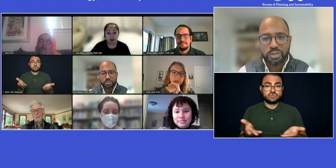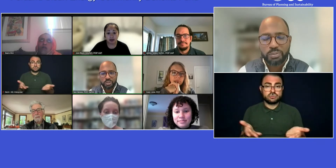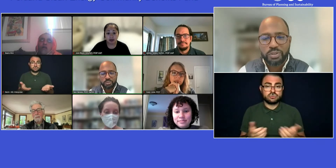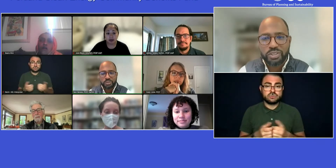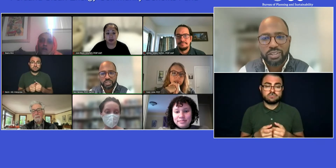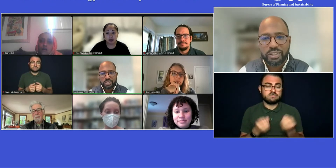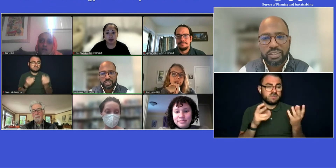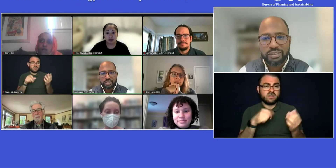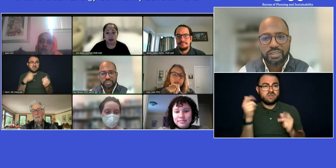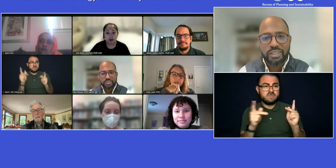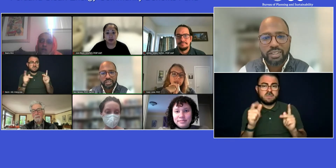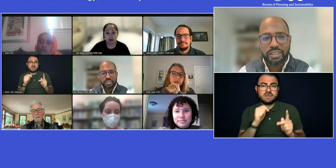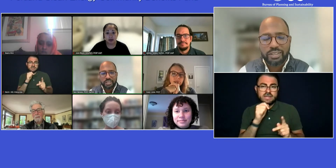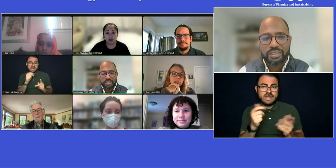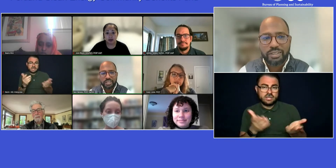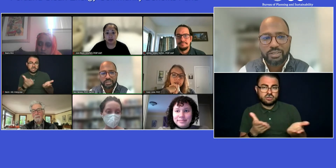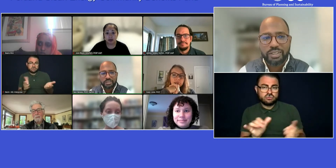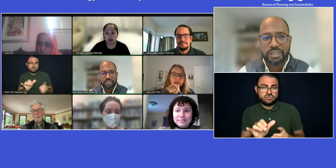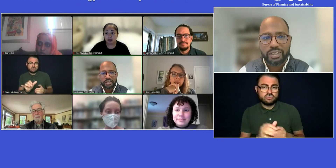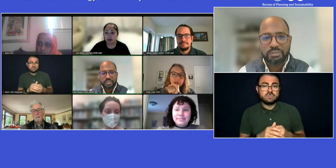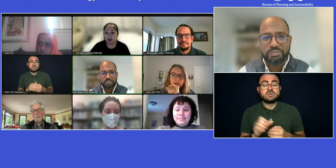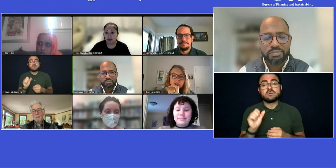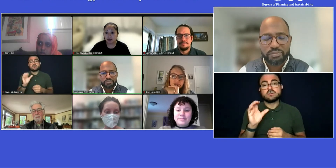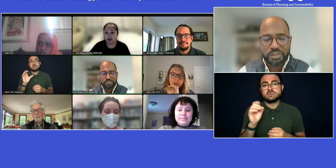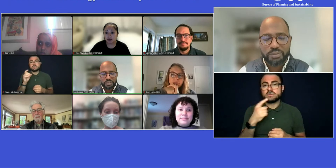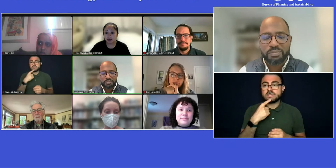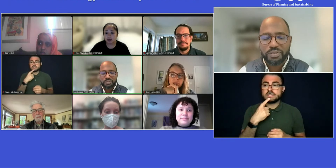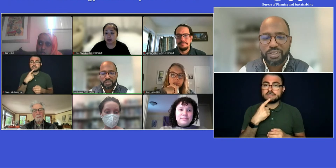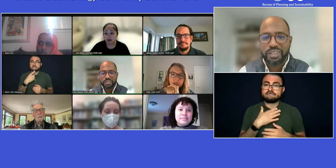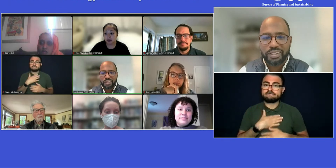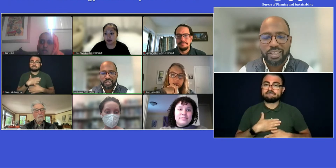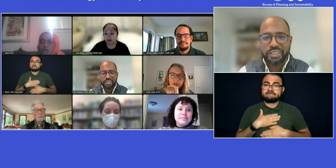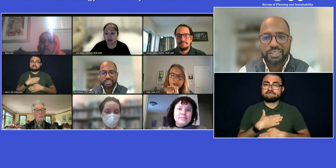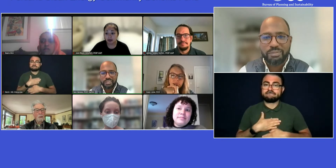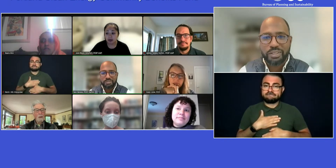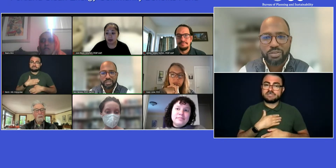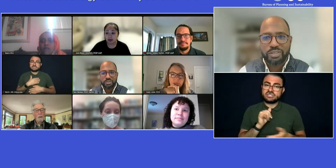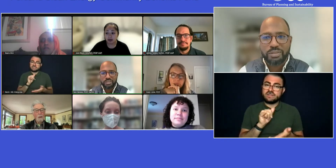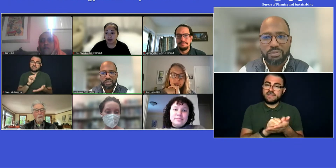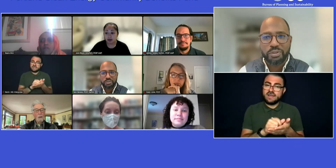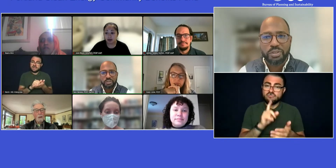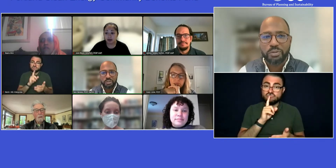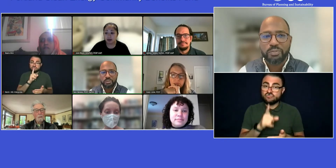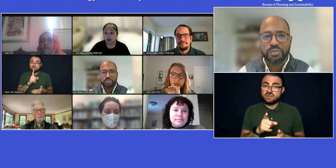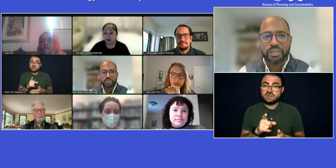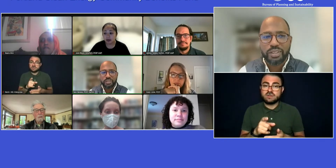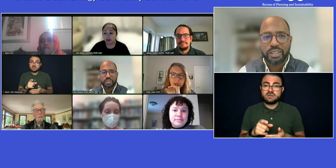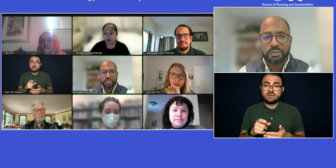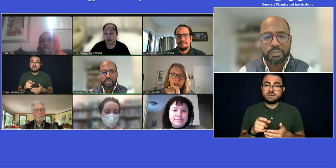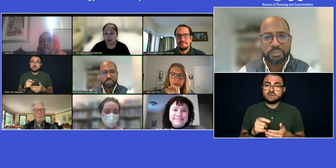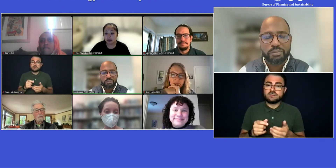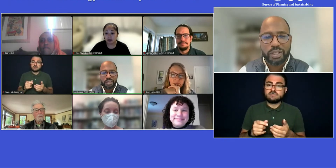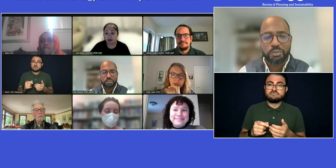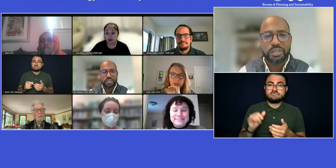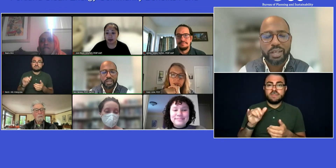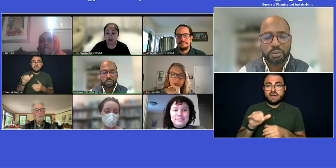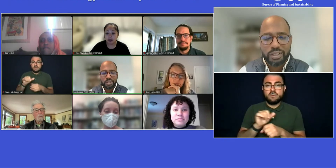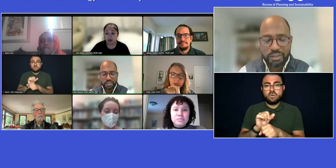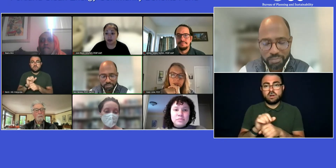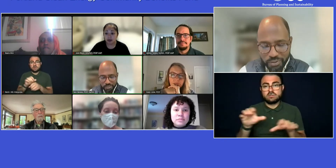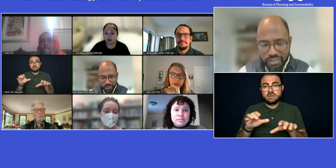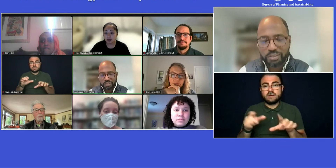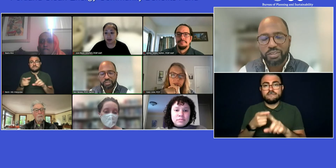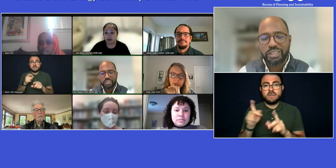here. So just really appreciate that, and it's hands down to a lot of the team that you see before you. But